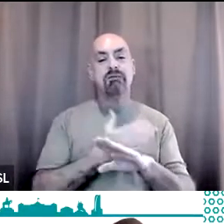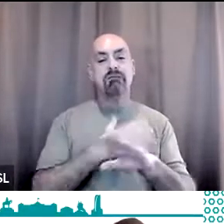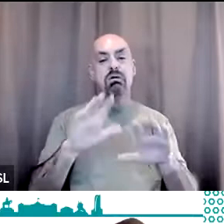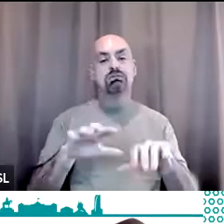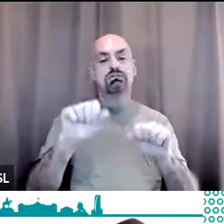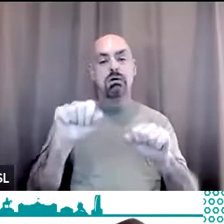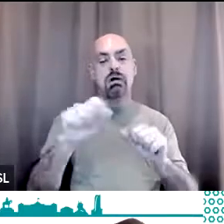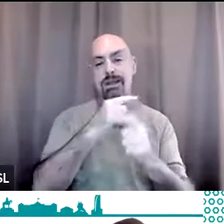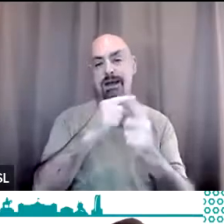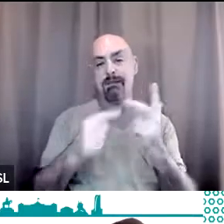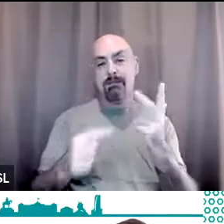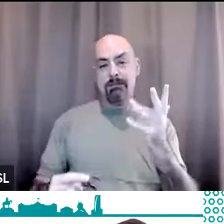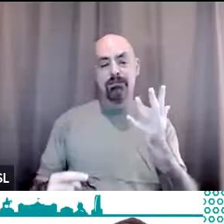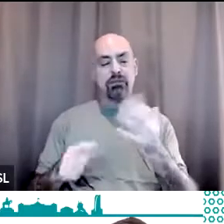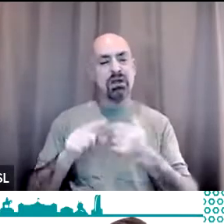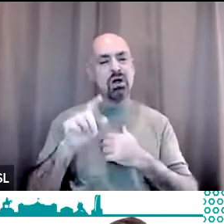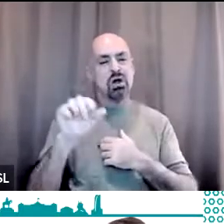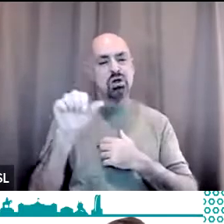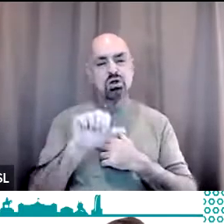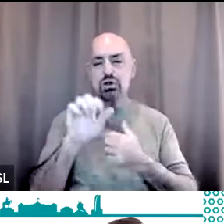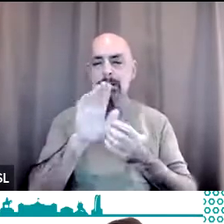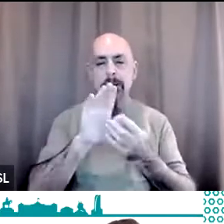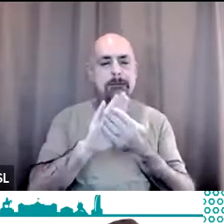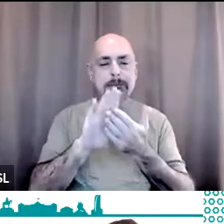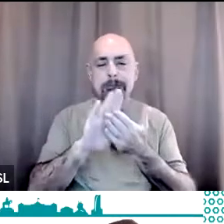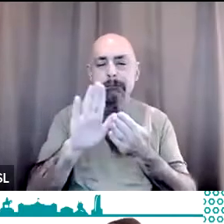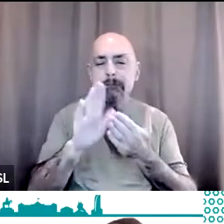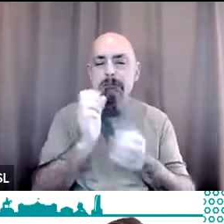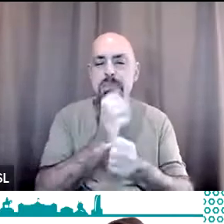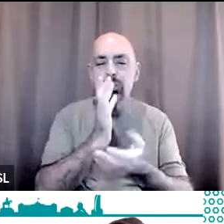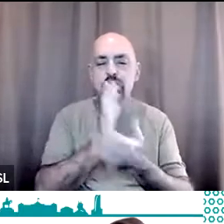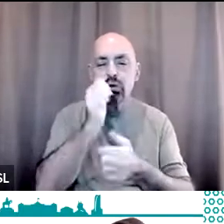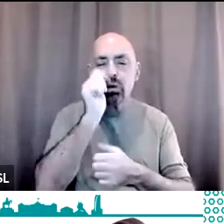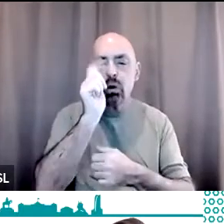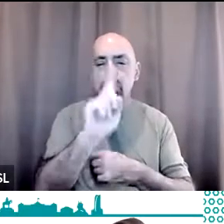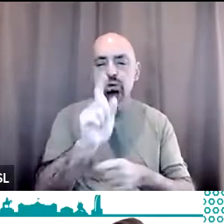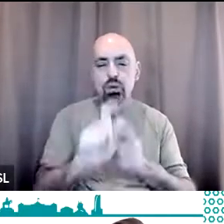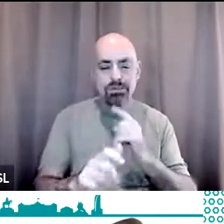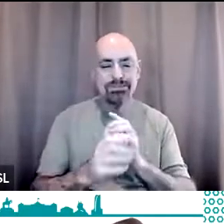them all to you, I think we have a little bit of housekeeping.